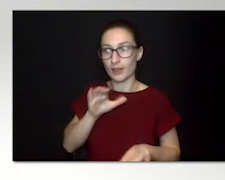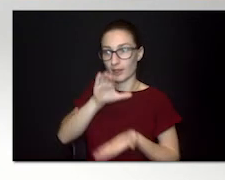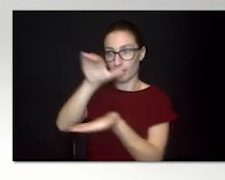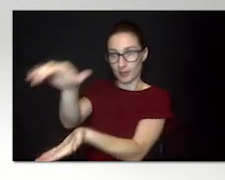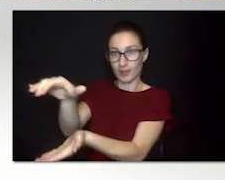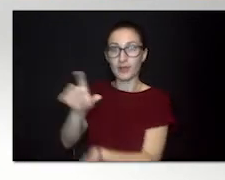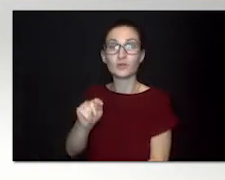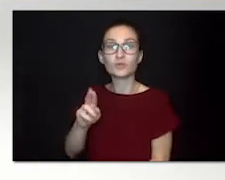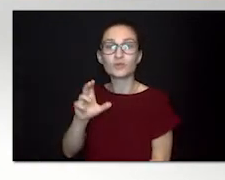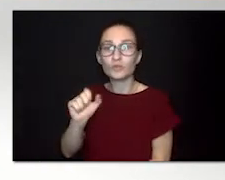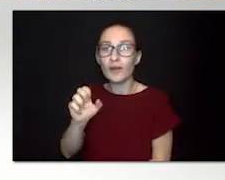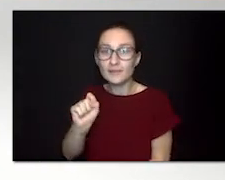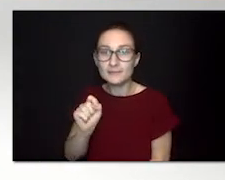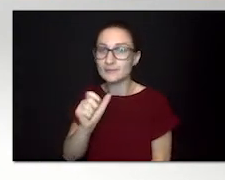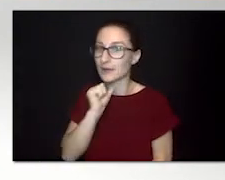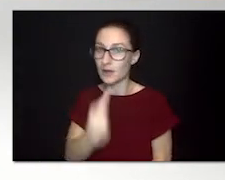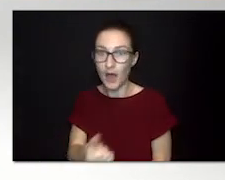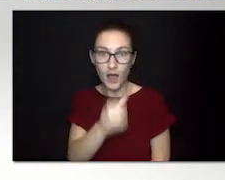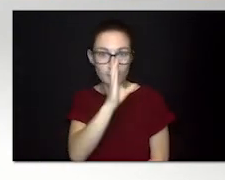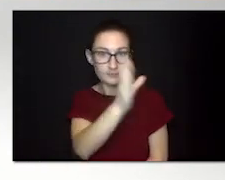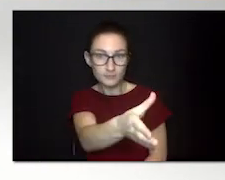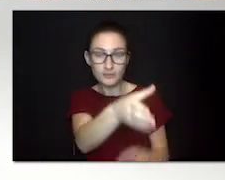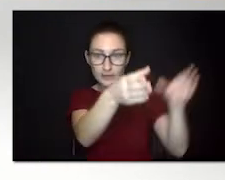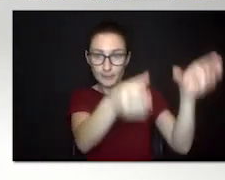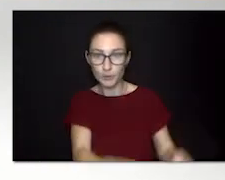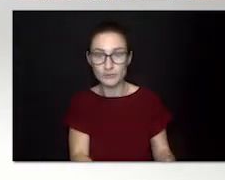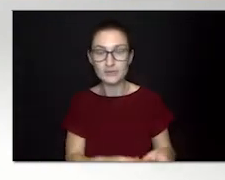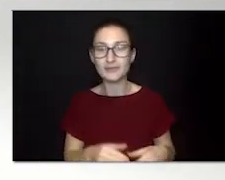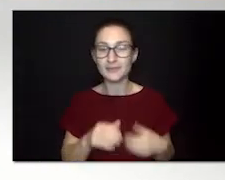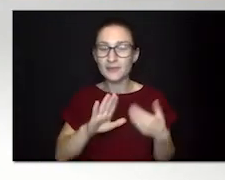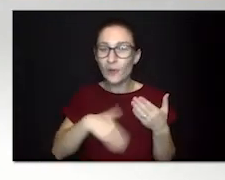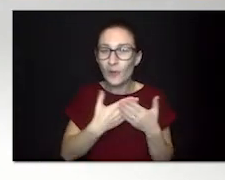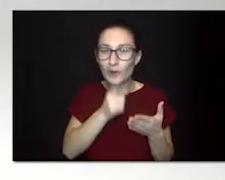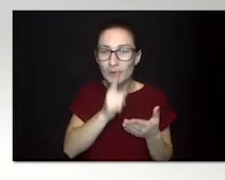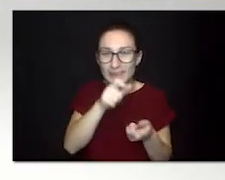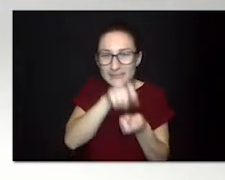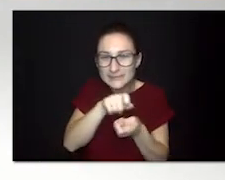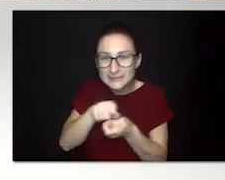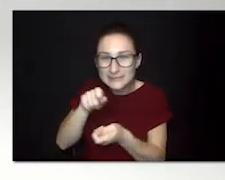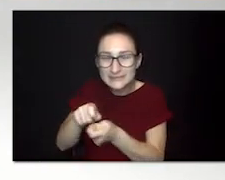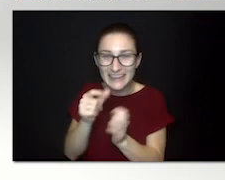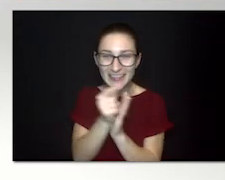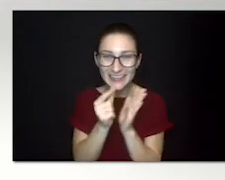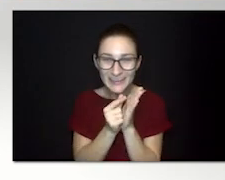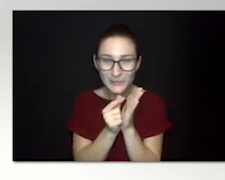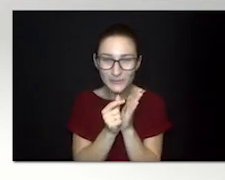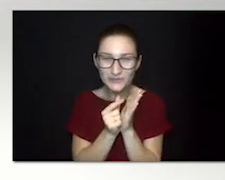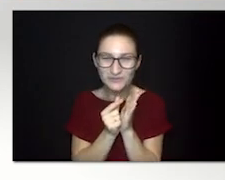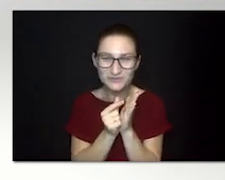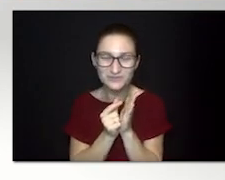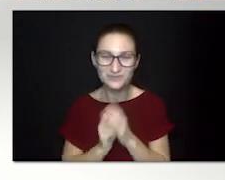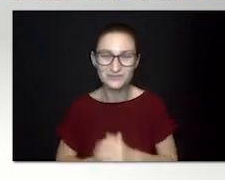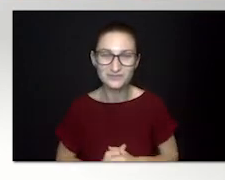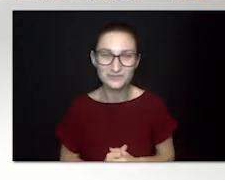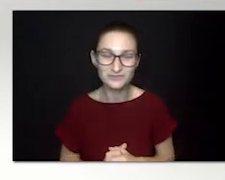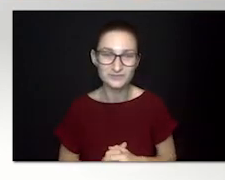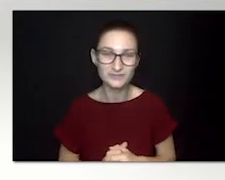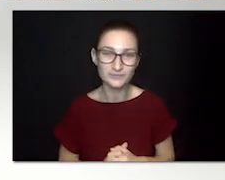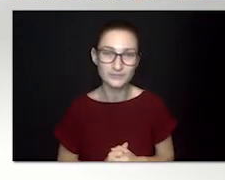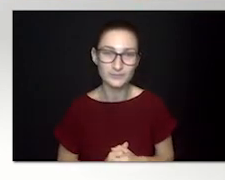not Michelle. Does that make sense? Sorry, these are all kind of like individual legal